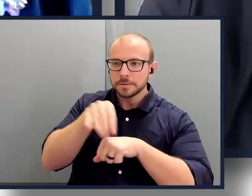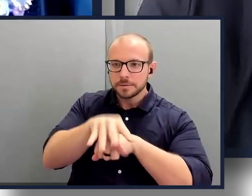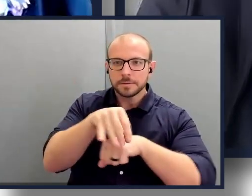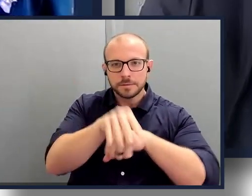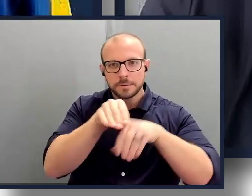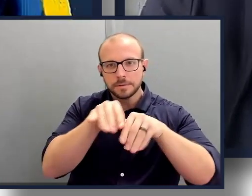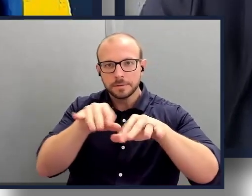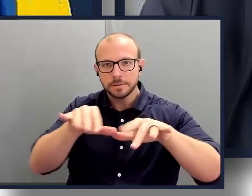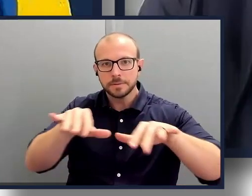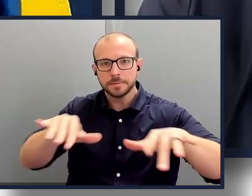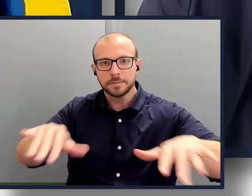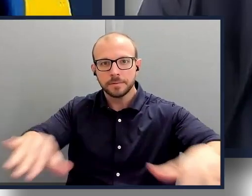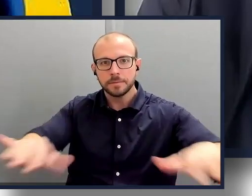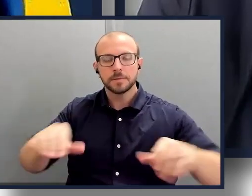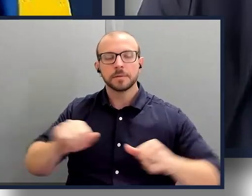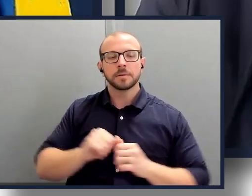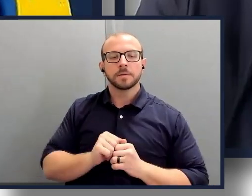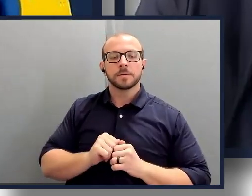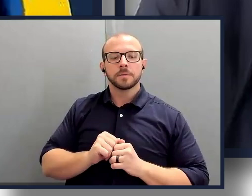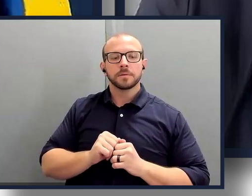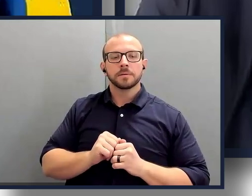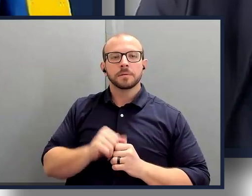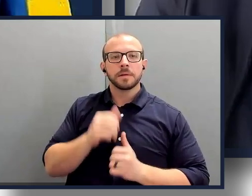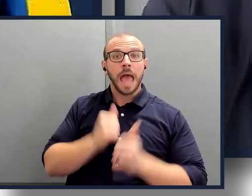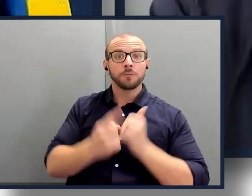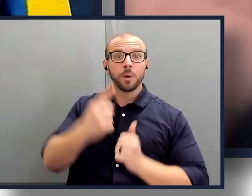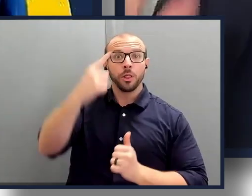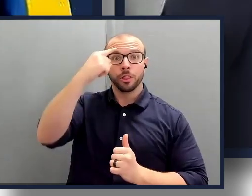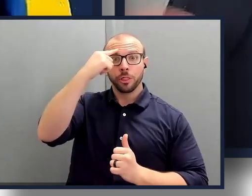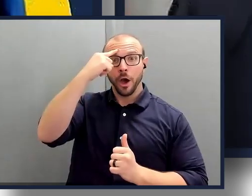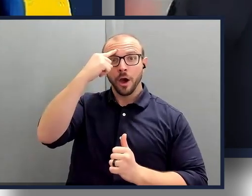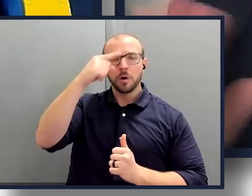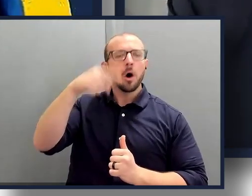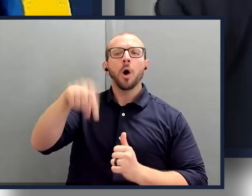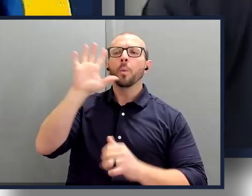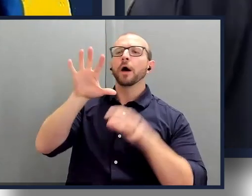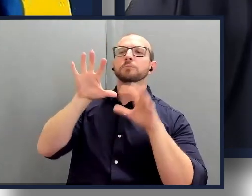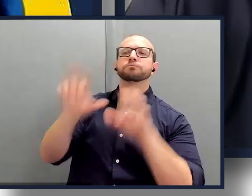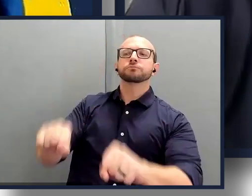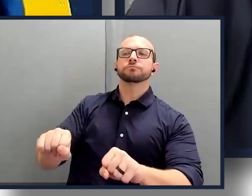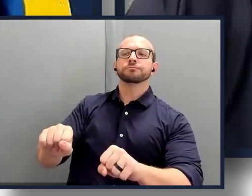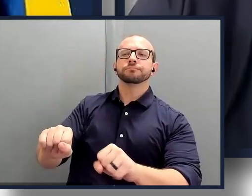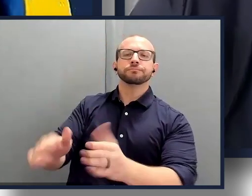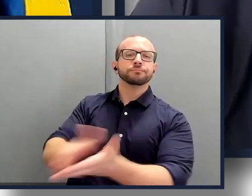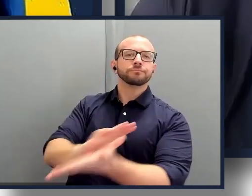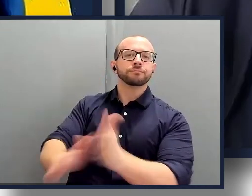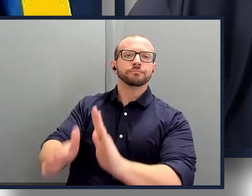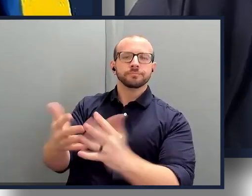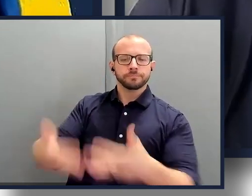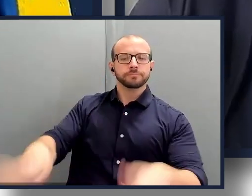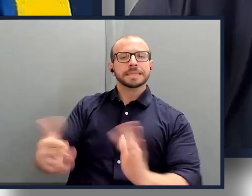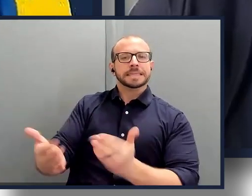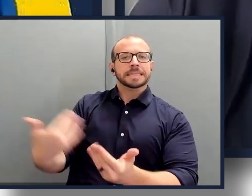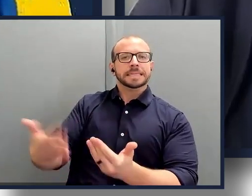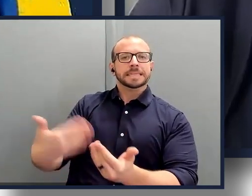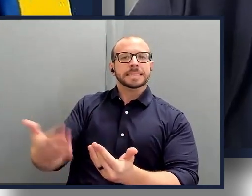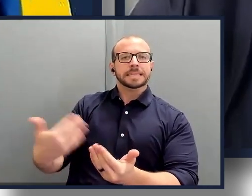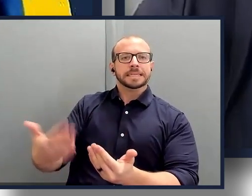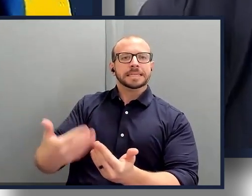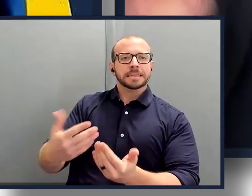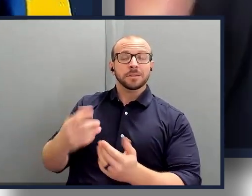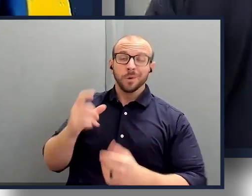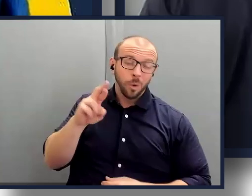everybody thought they were just going to get slaughtered, or at best, they were going to have absolutely no